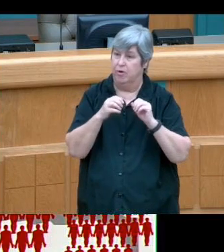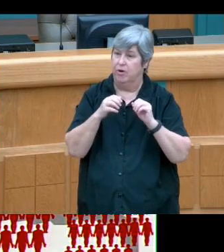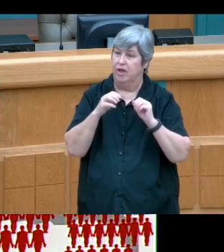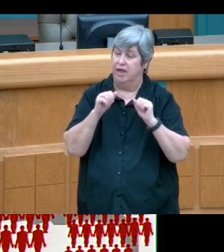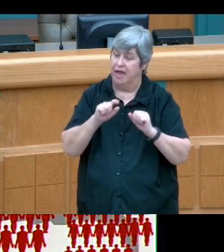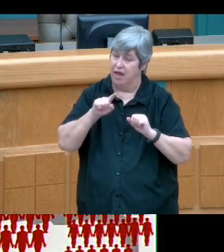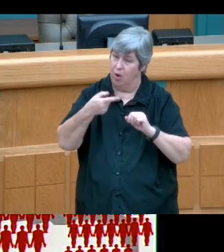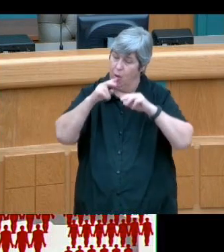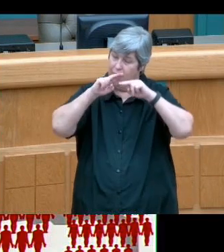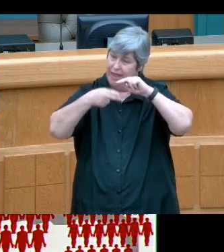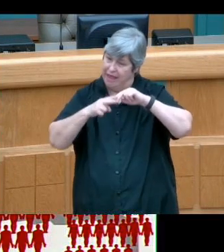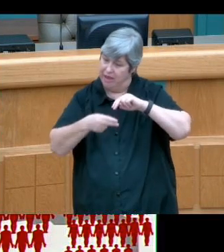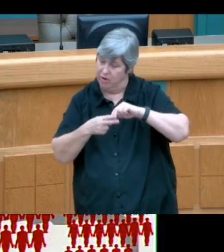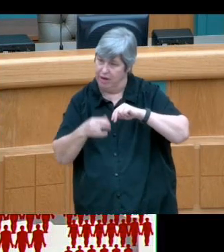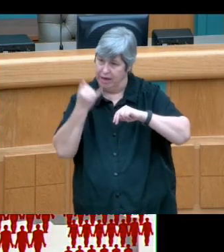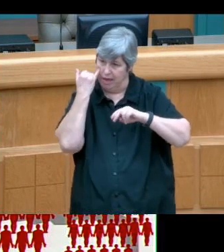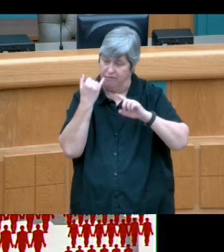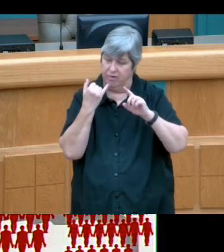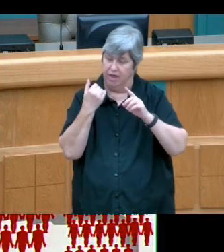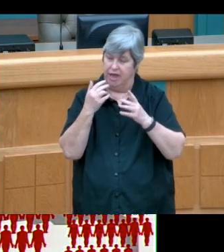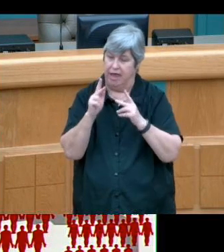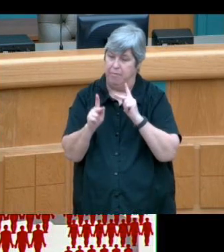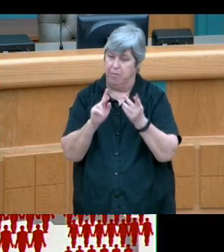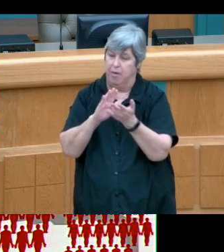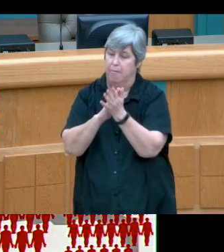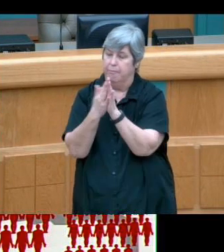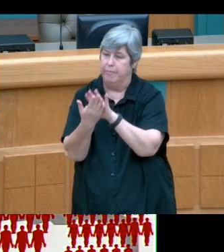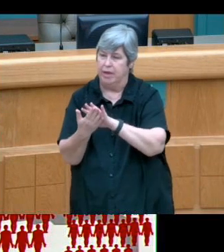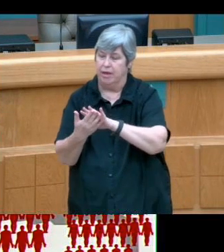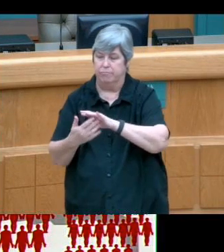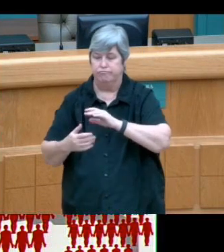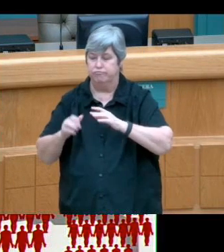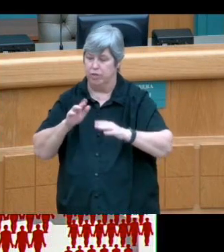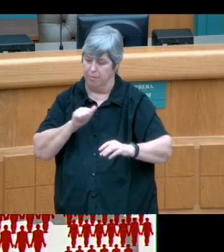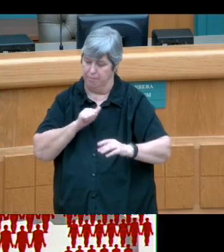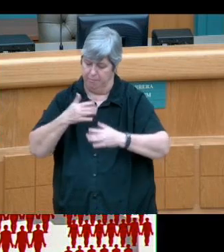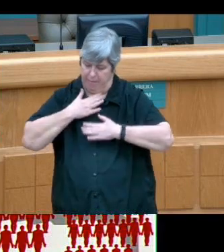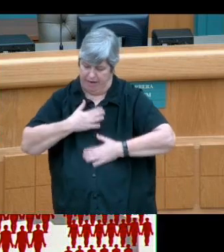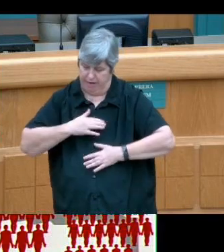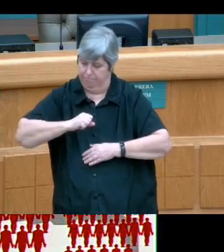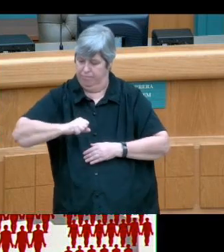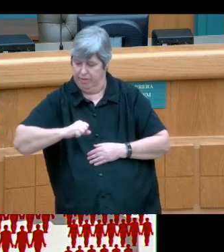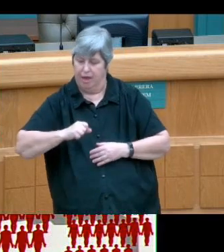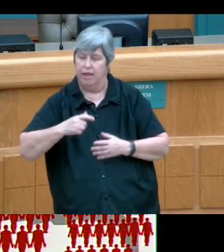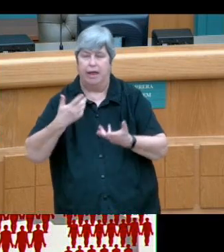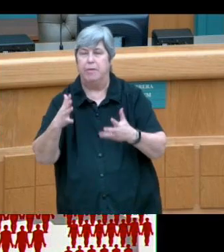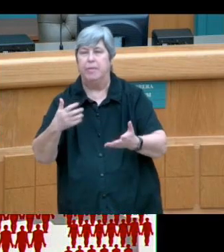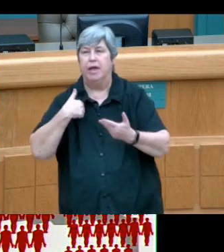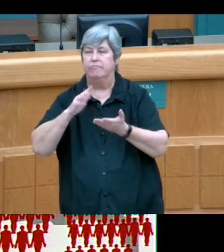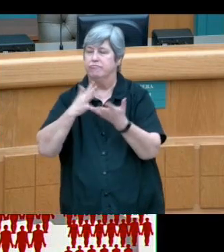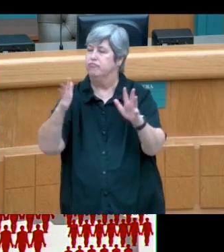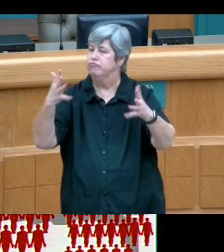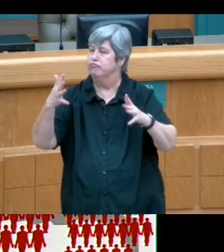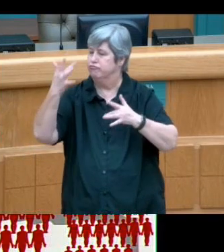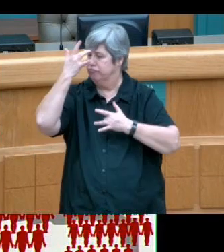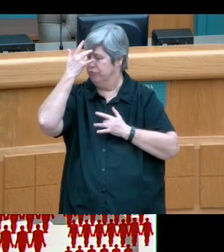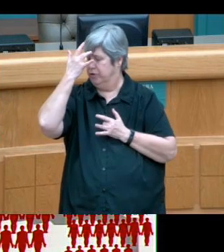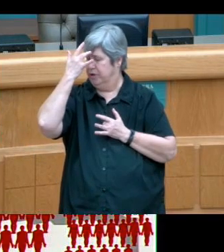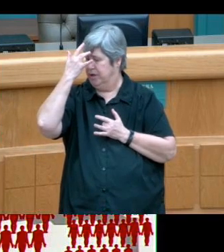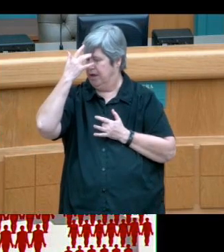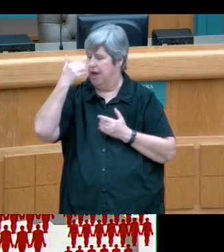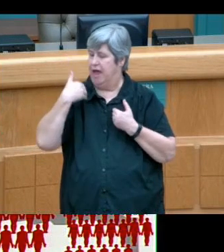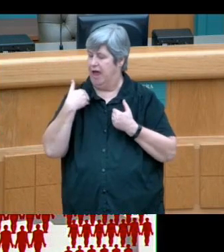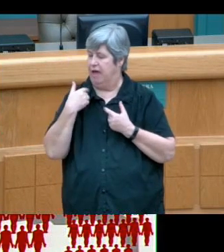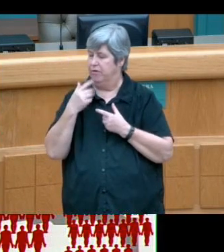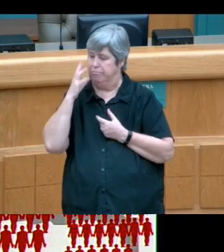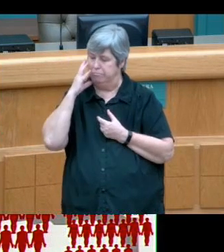down if, 1, people become immune through contracting the disease and then making it